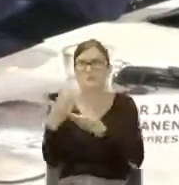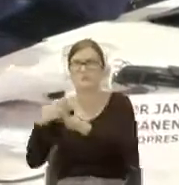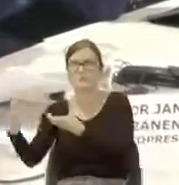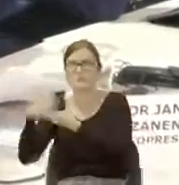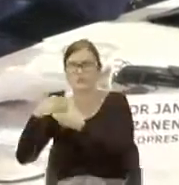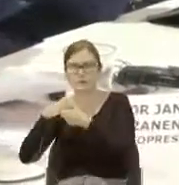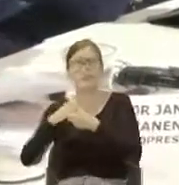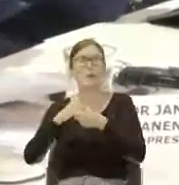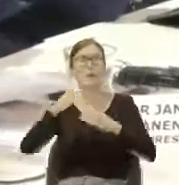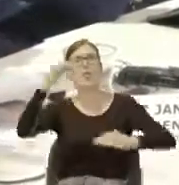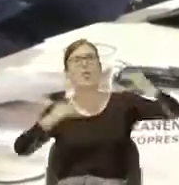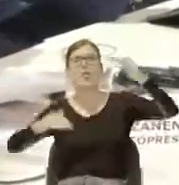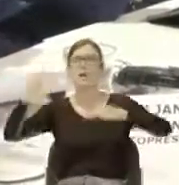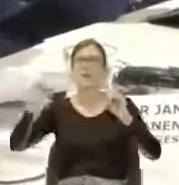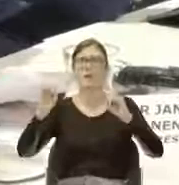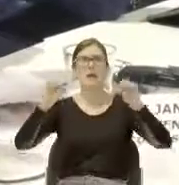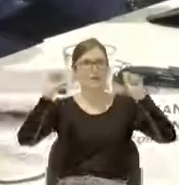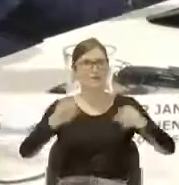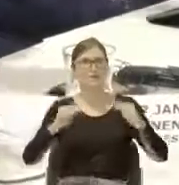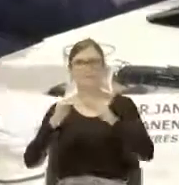of. Thank you.